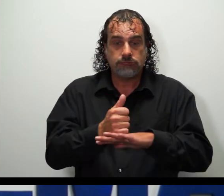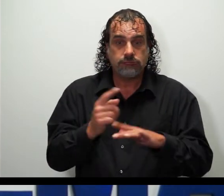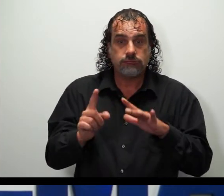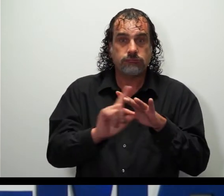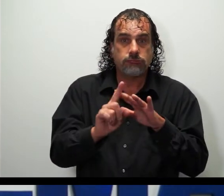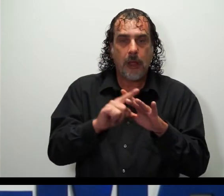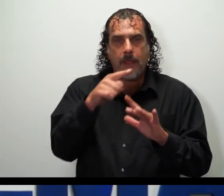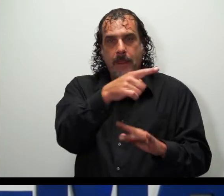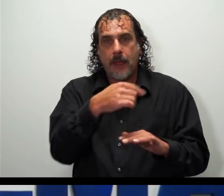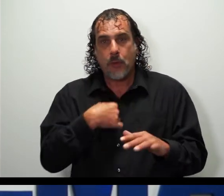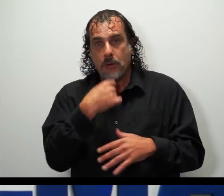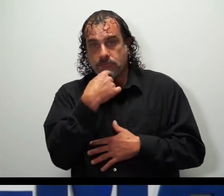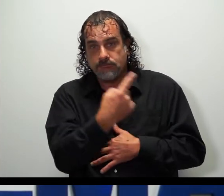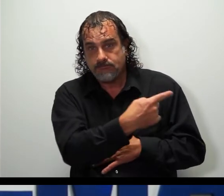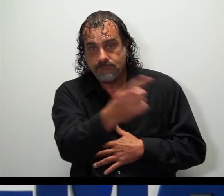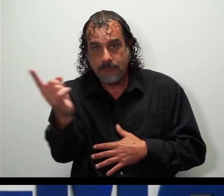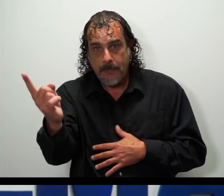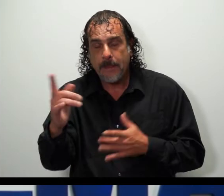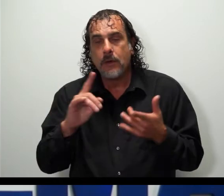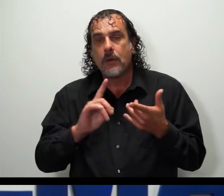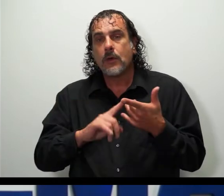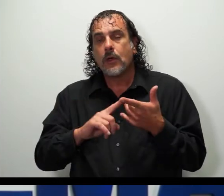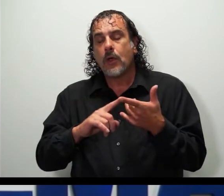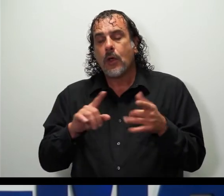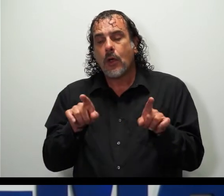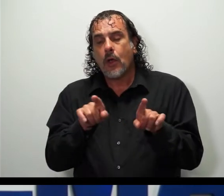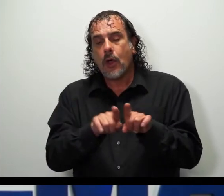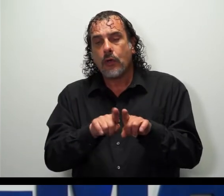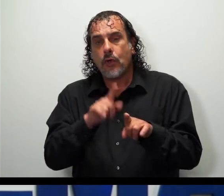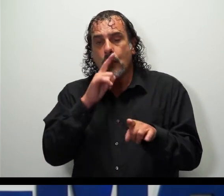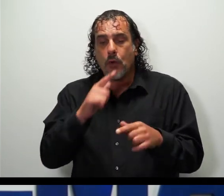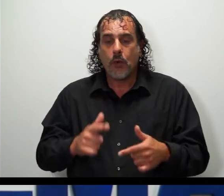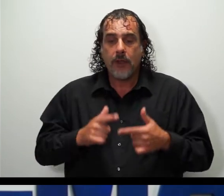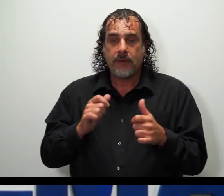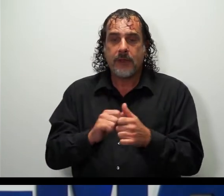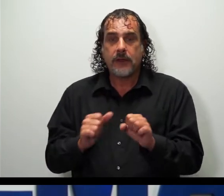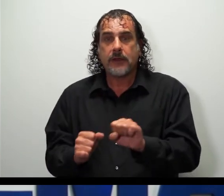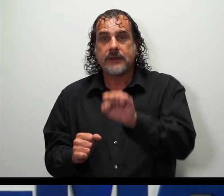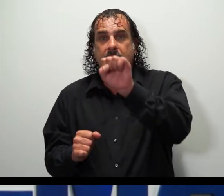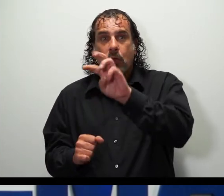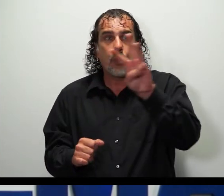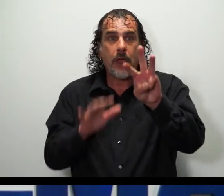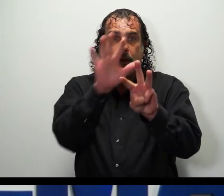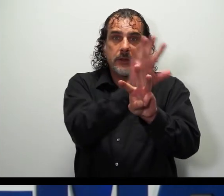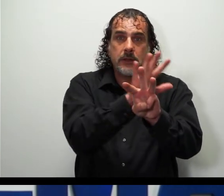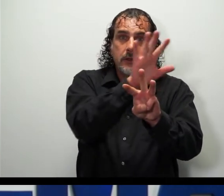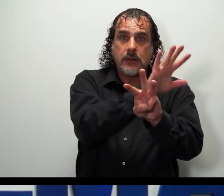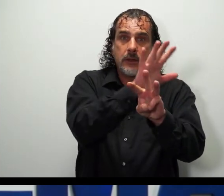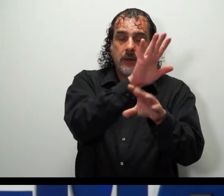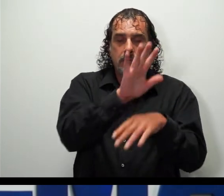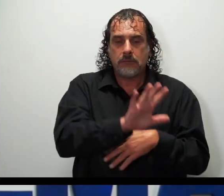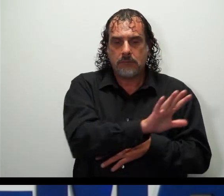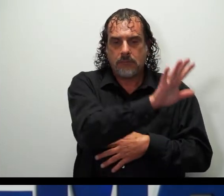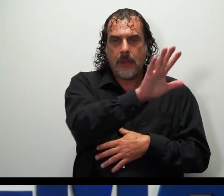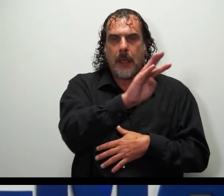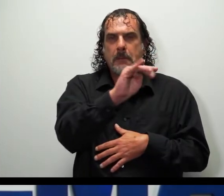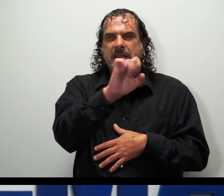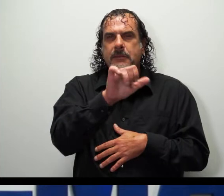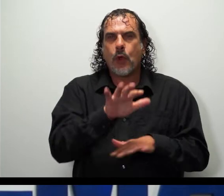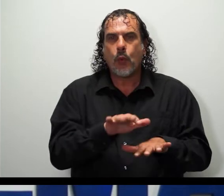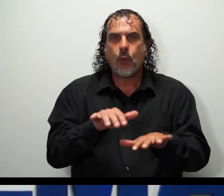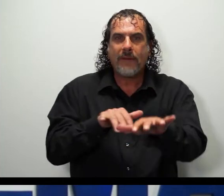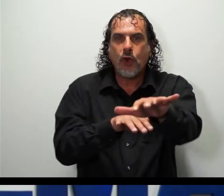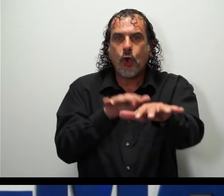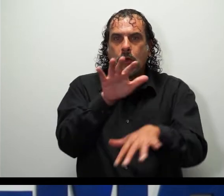will direct that. Same goes for you that are living upward in the southwestern portions of Mississippi, particularly along the Mississippi